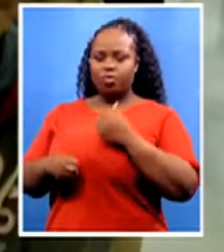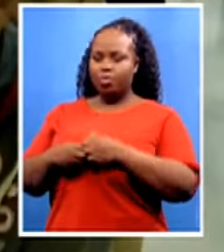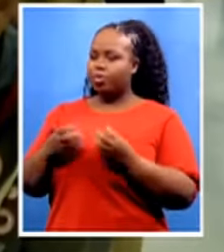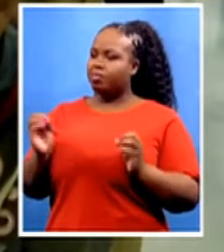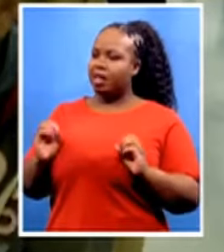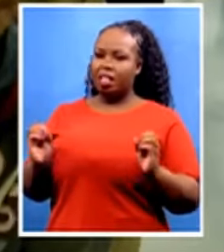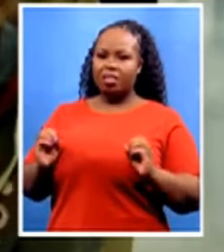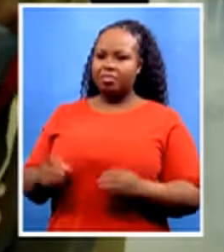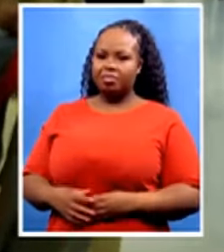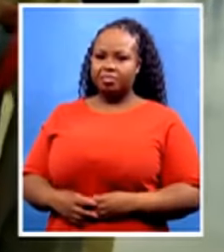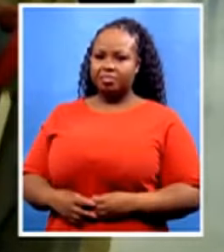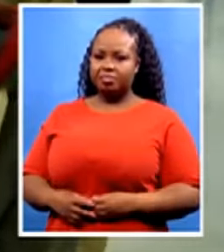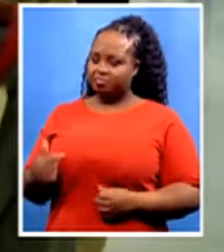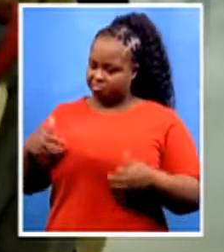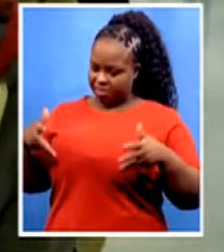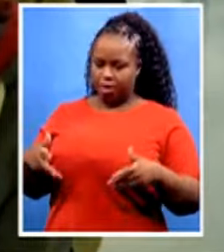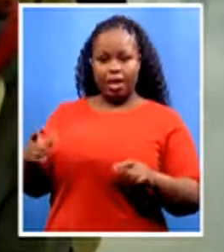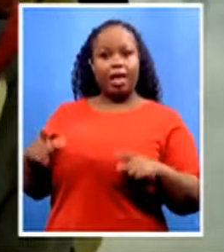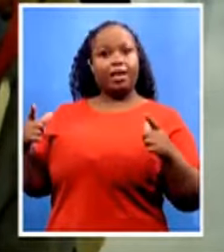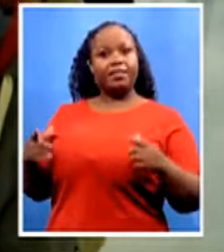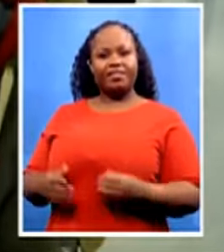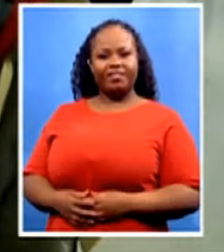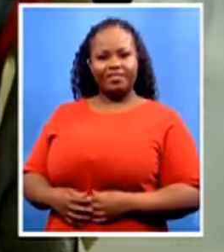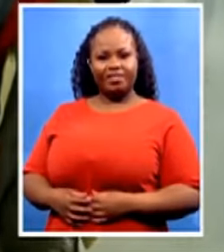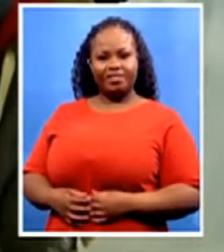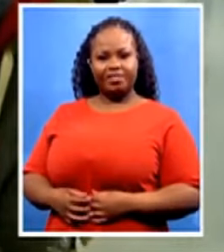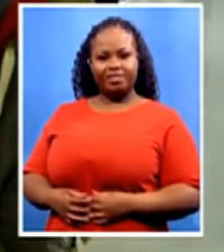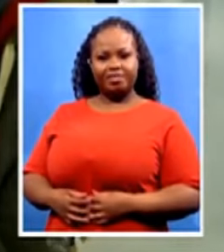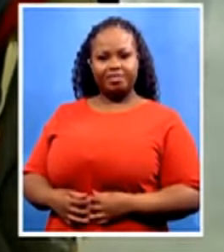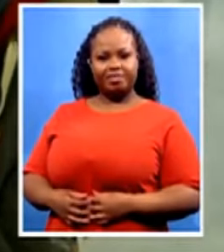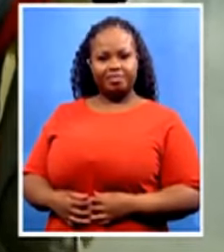alive. Were you afraid of being vaccinated?